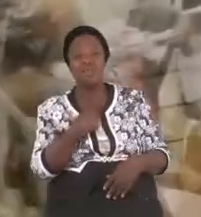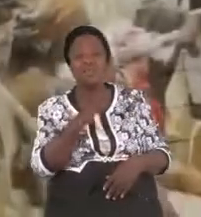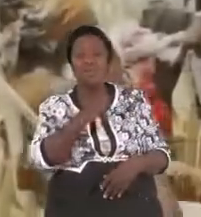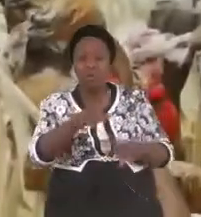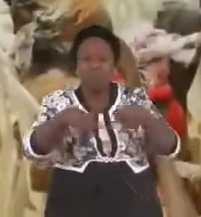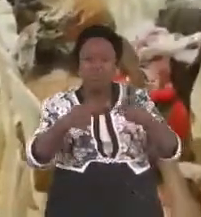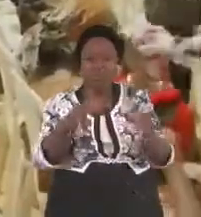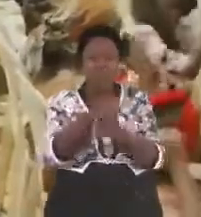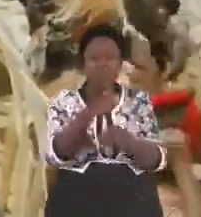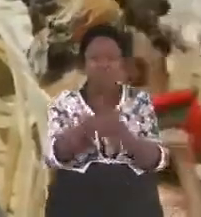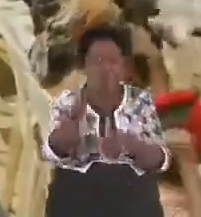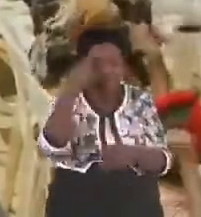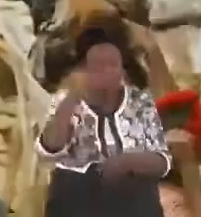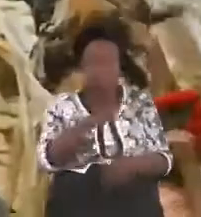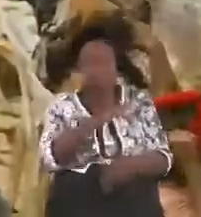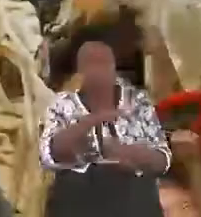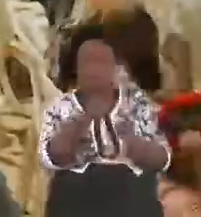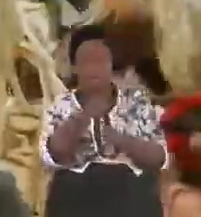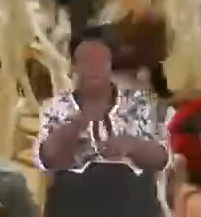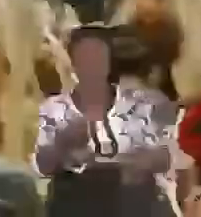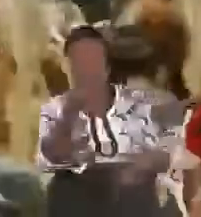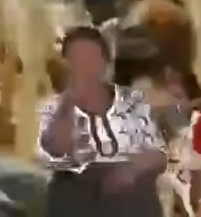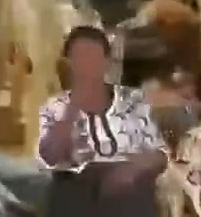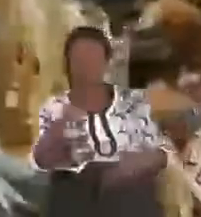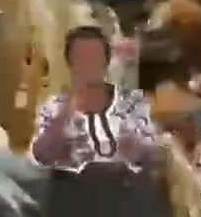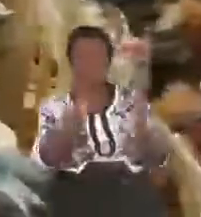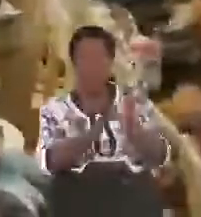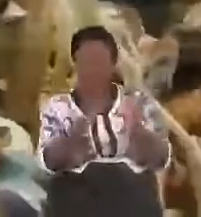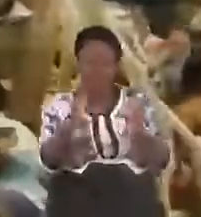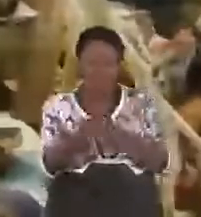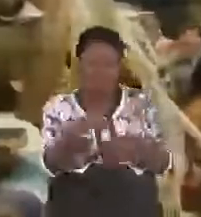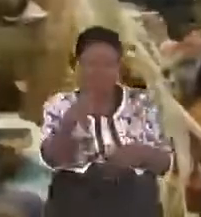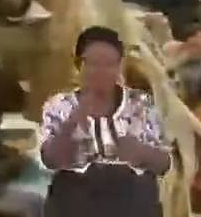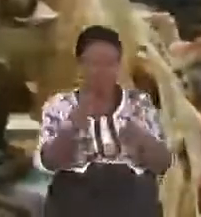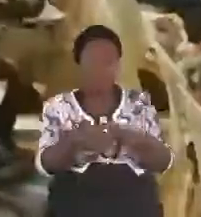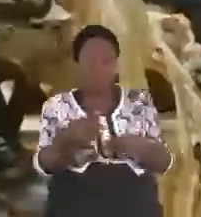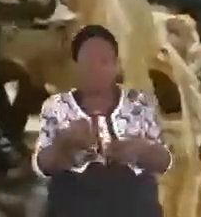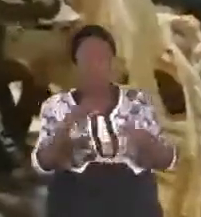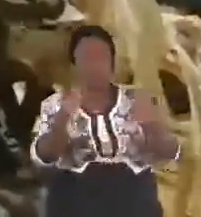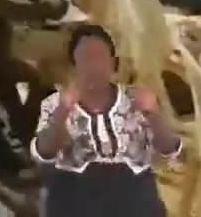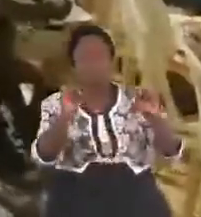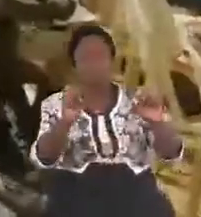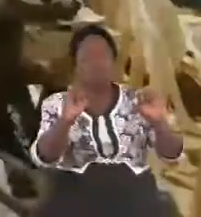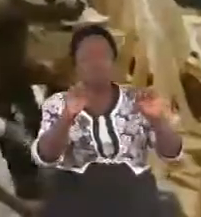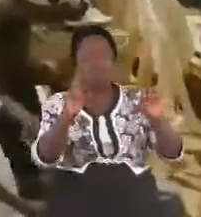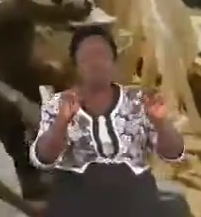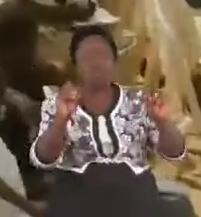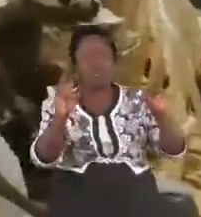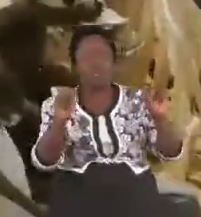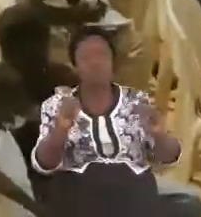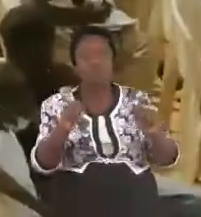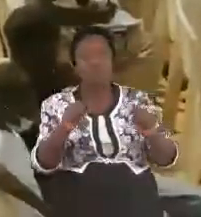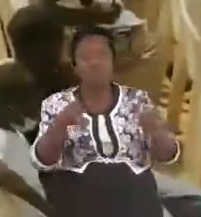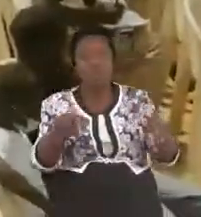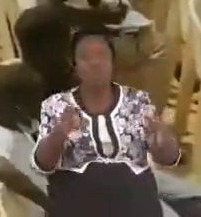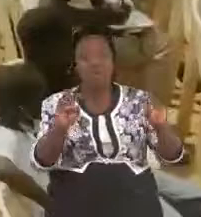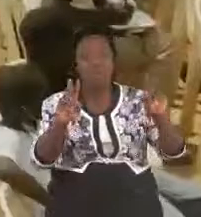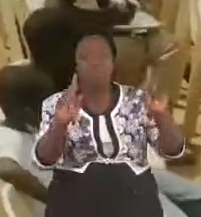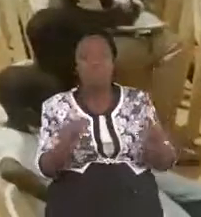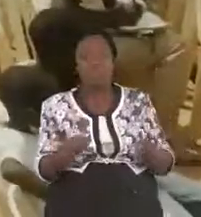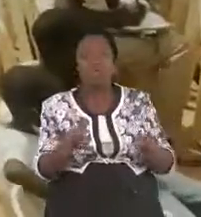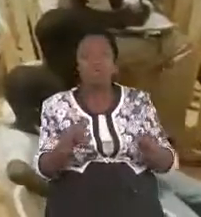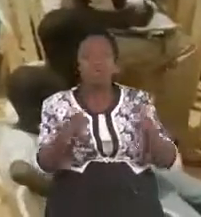they are dying, Jesus saith unto Simon Peter, Simon, son of